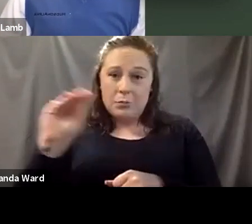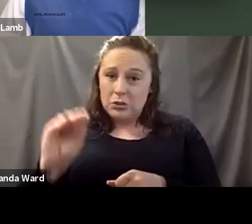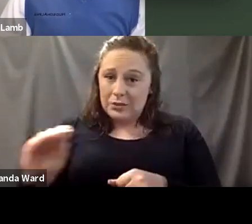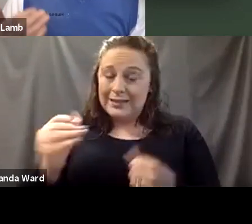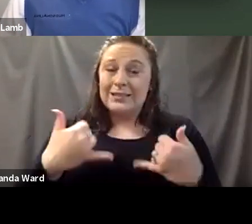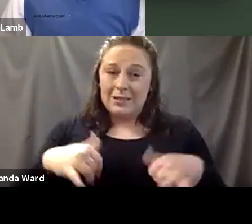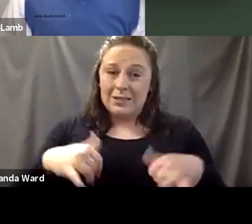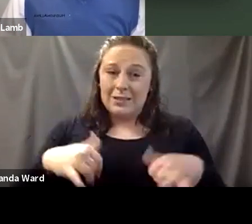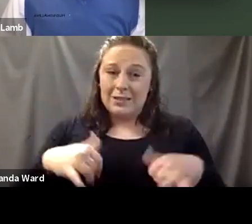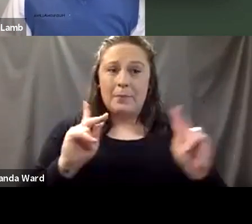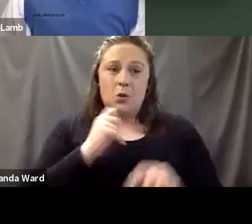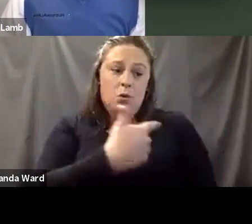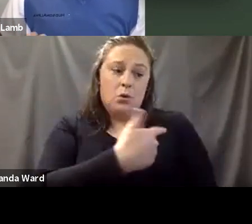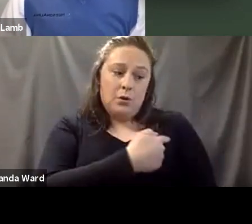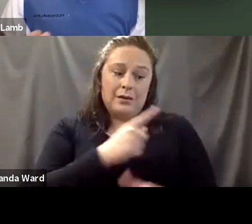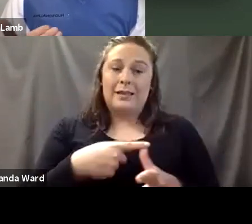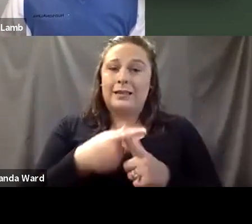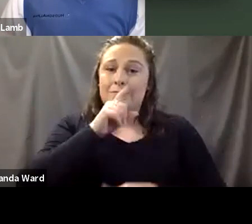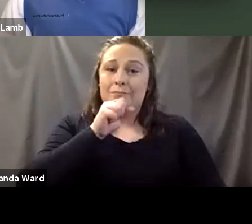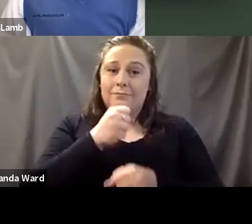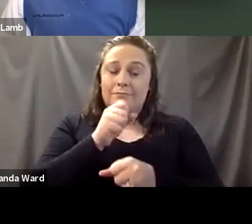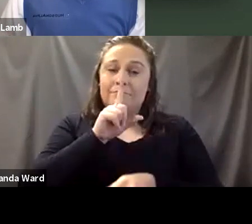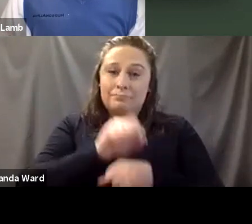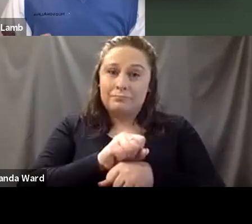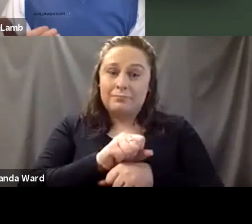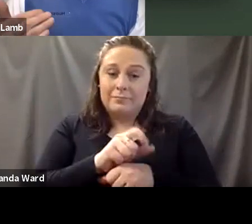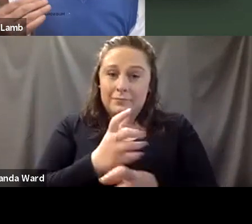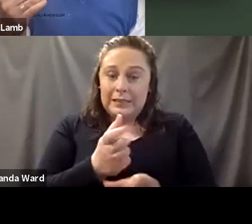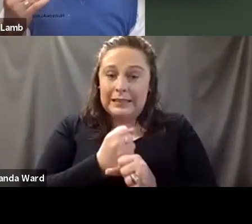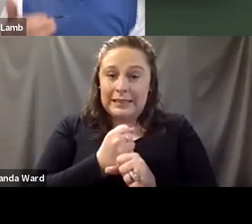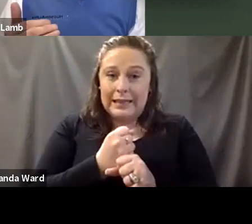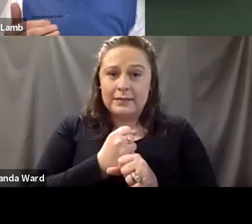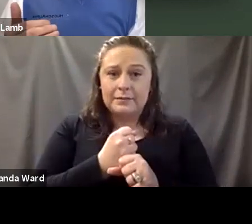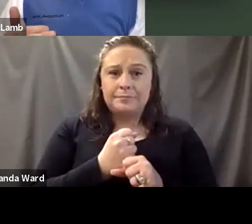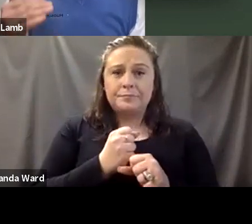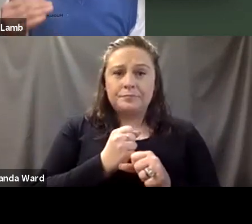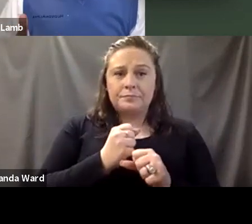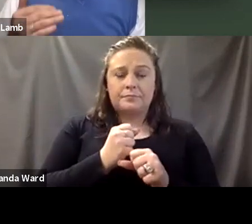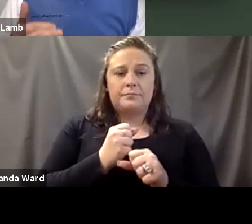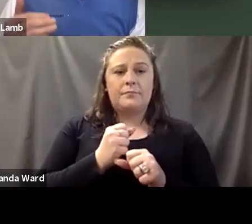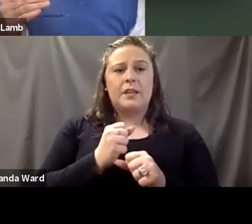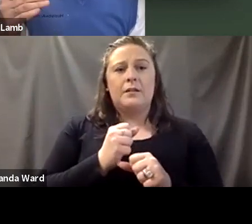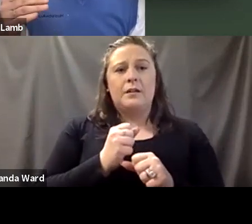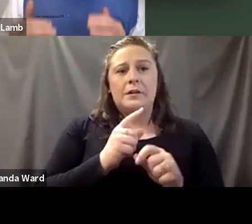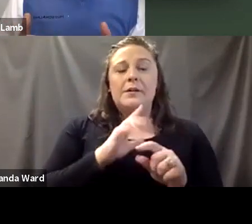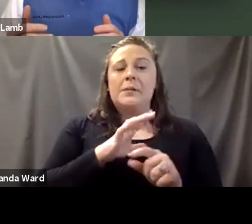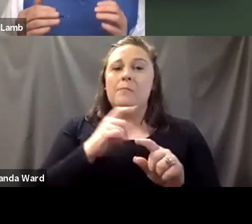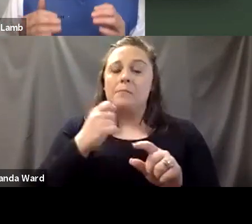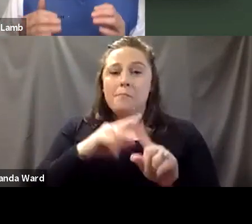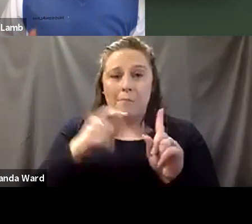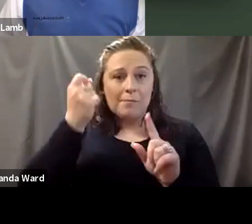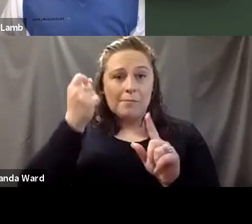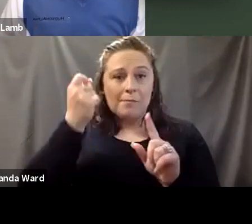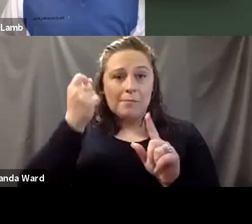get vaccinated and then come down with COVID. They're exposed and they get infected. But by and large, it's a much less